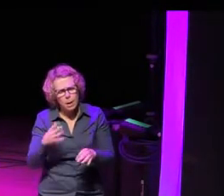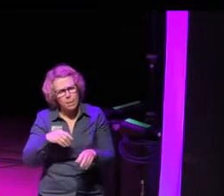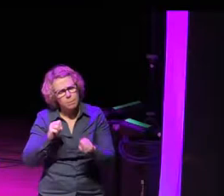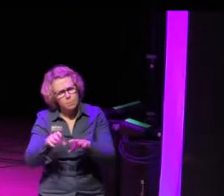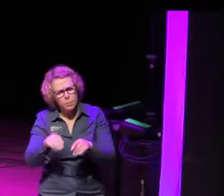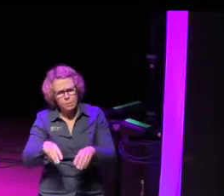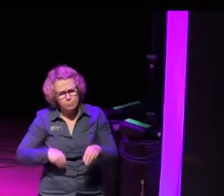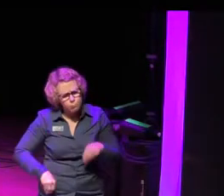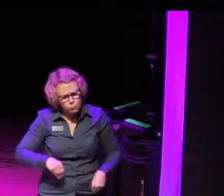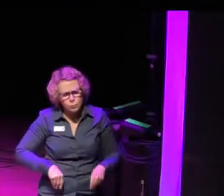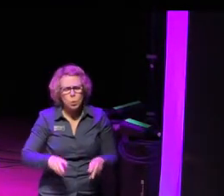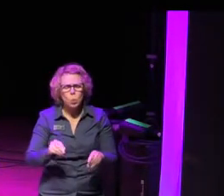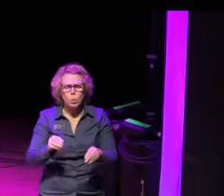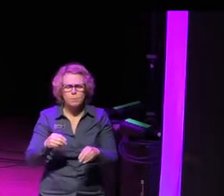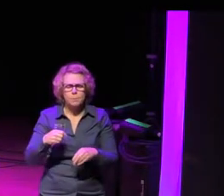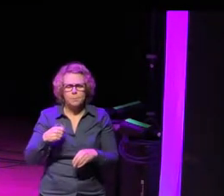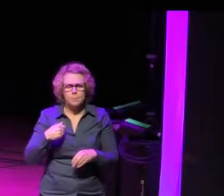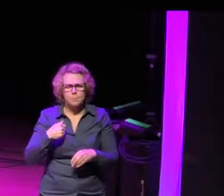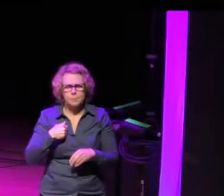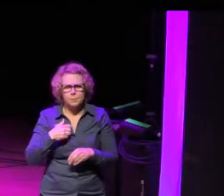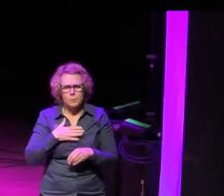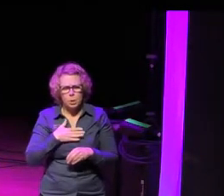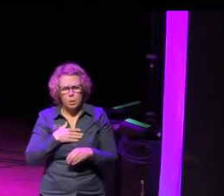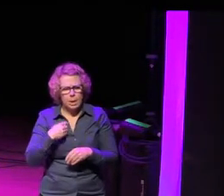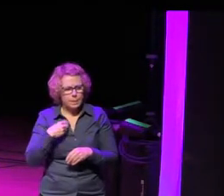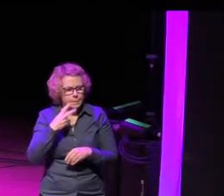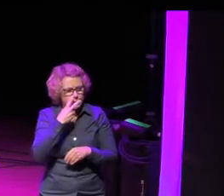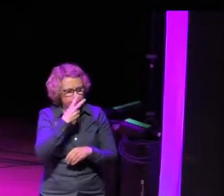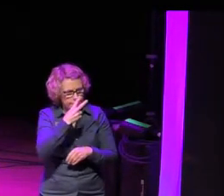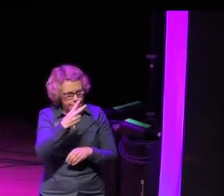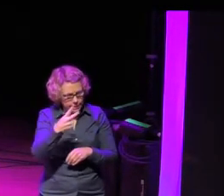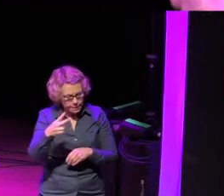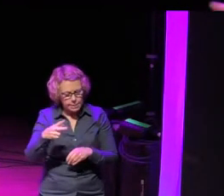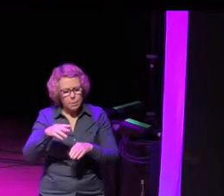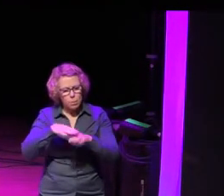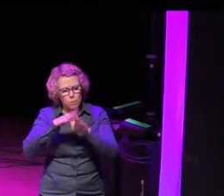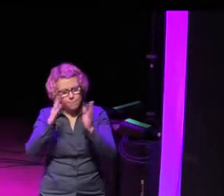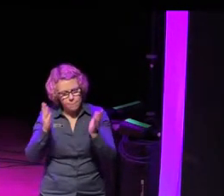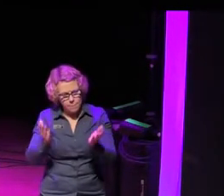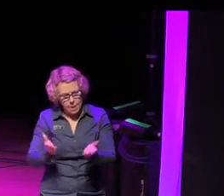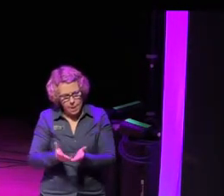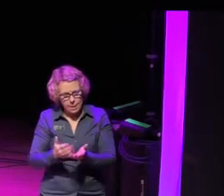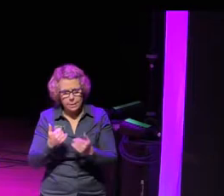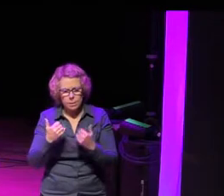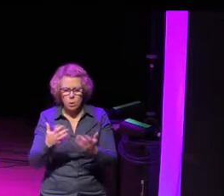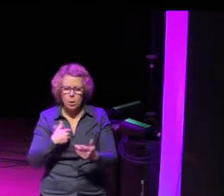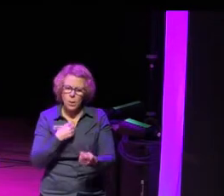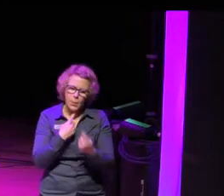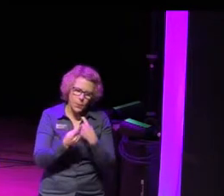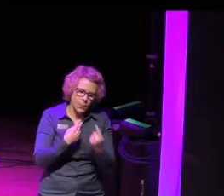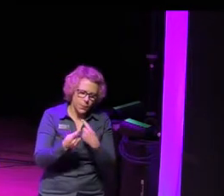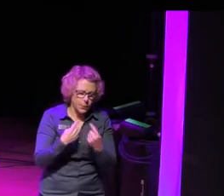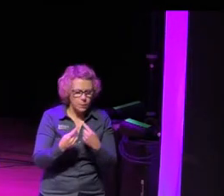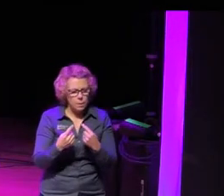I think when I look across the world today, when I speak with people in, I would almost say, on all continents, there